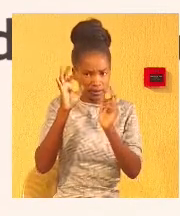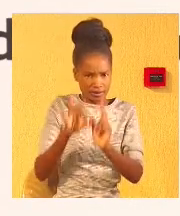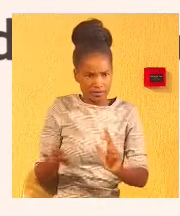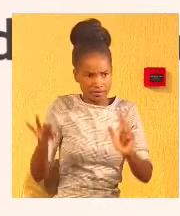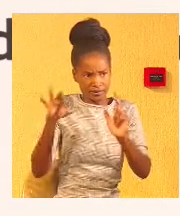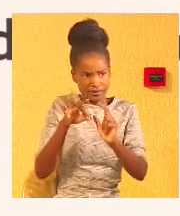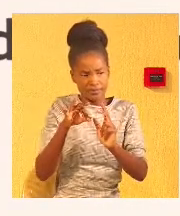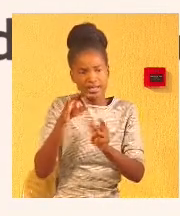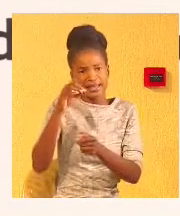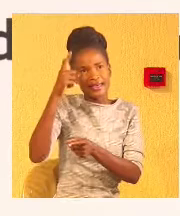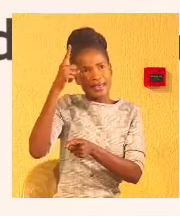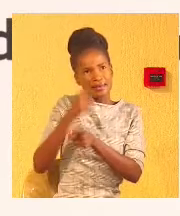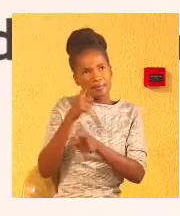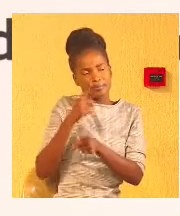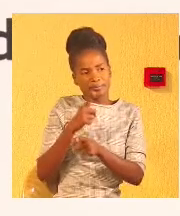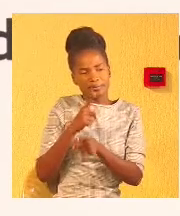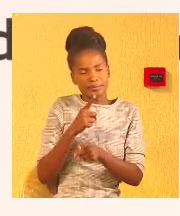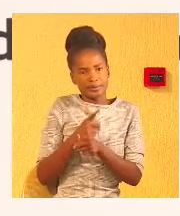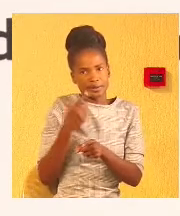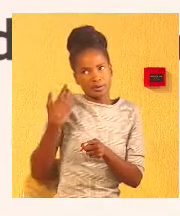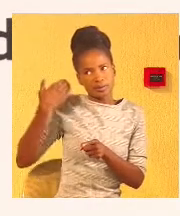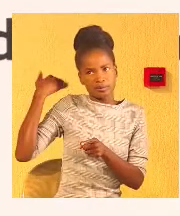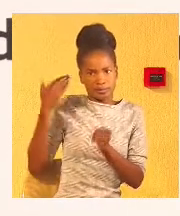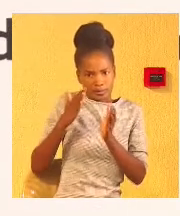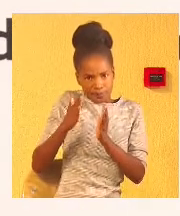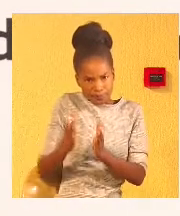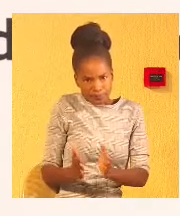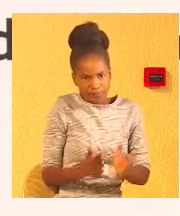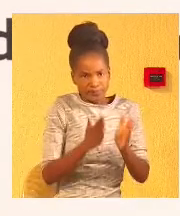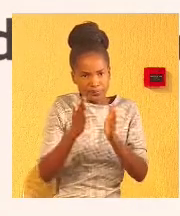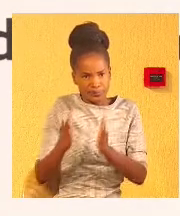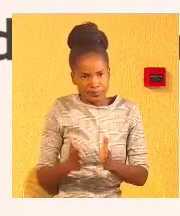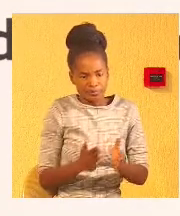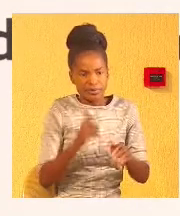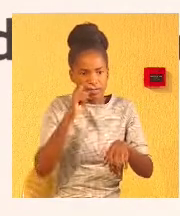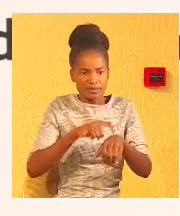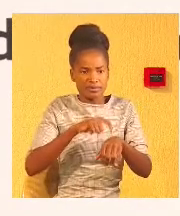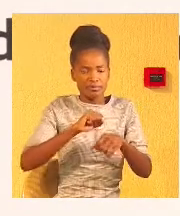government, as you know, we had put in measures at the onset of the